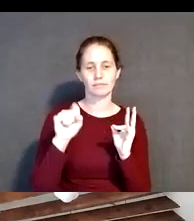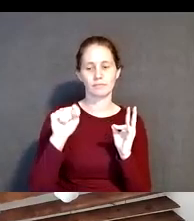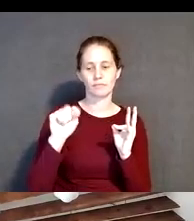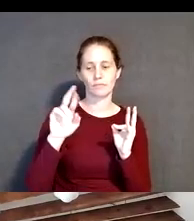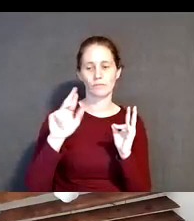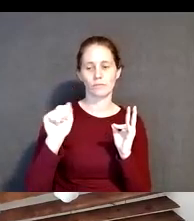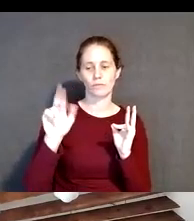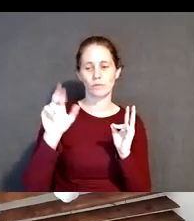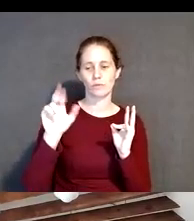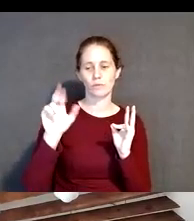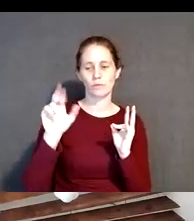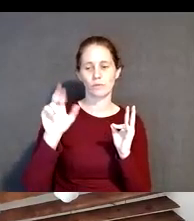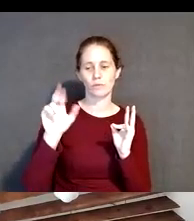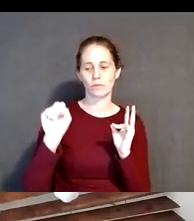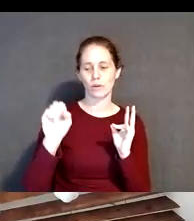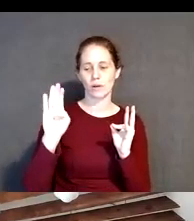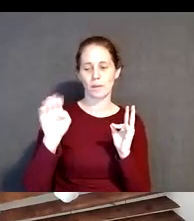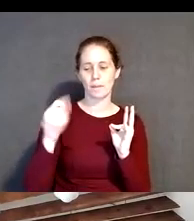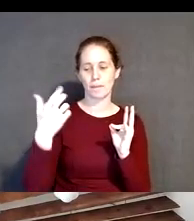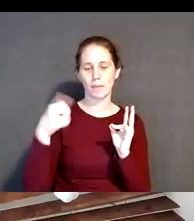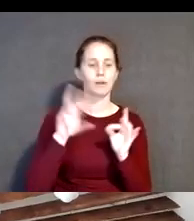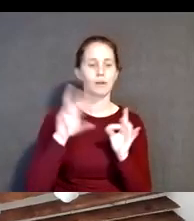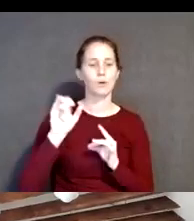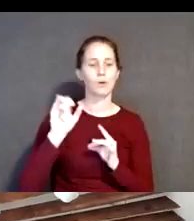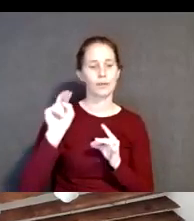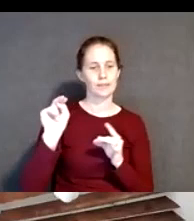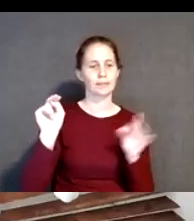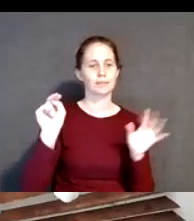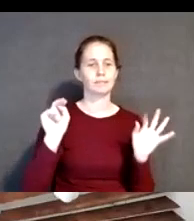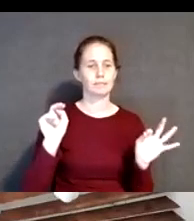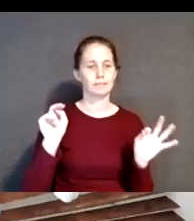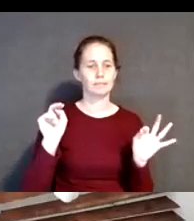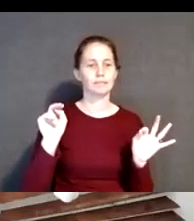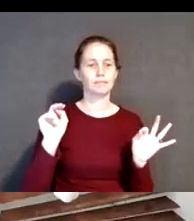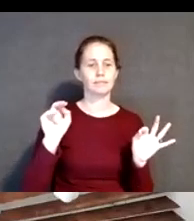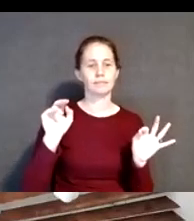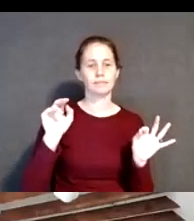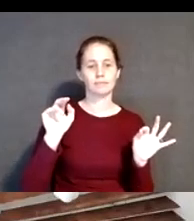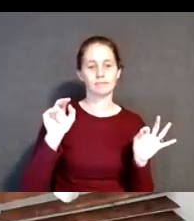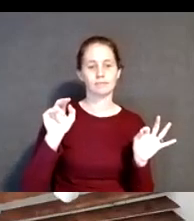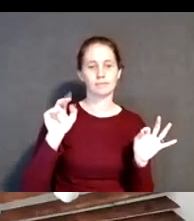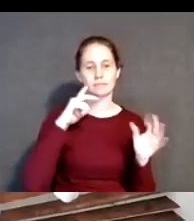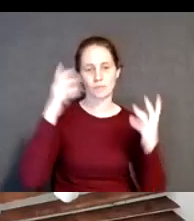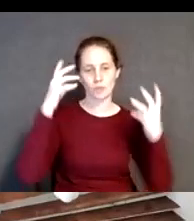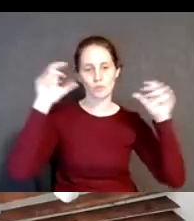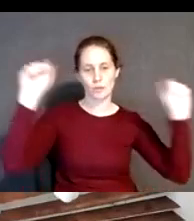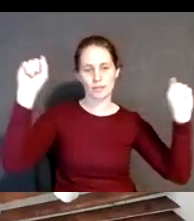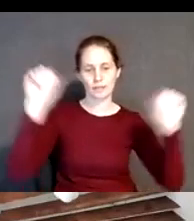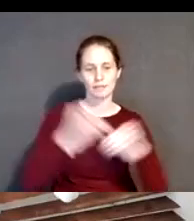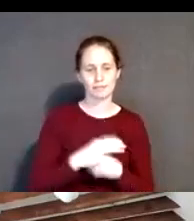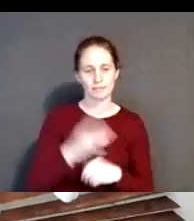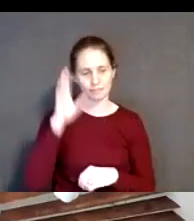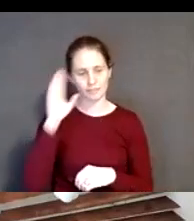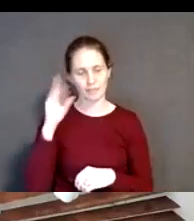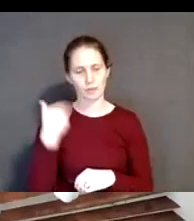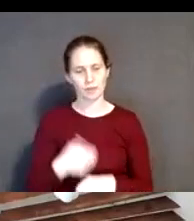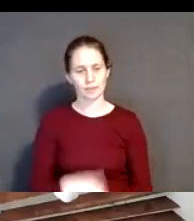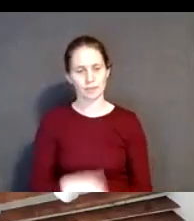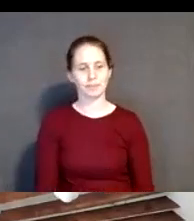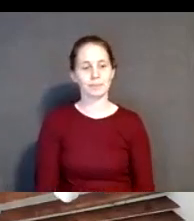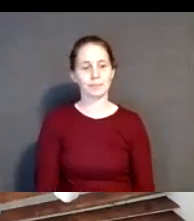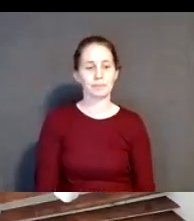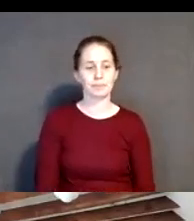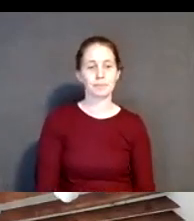Here. Mr. Wilson. Here. Mrs. Kelsey, President. Here. 9